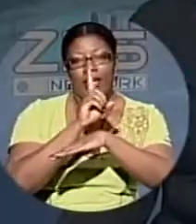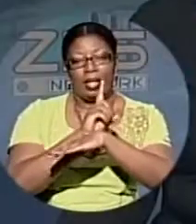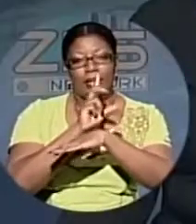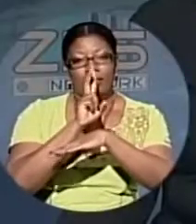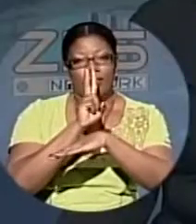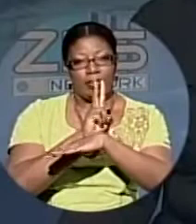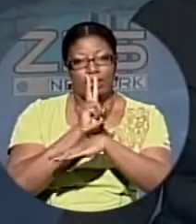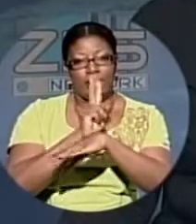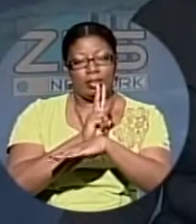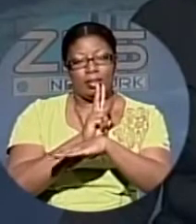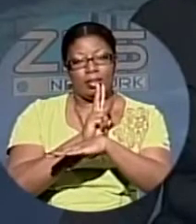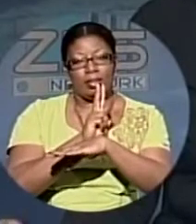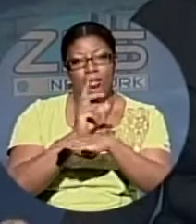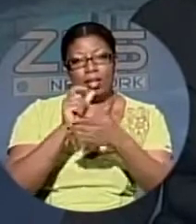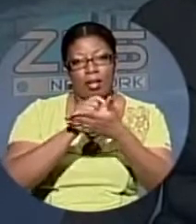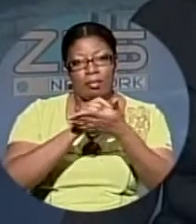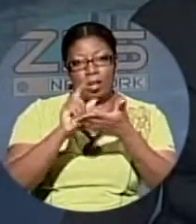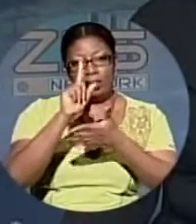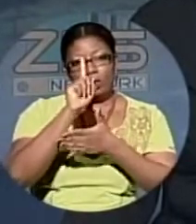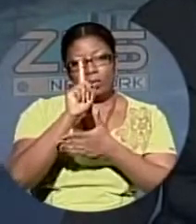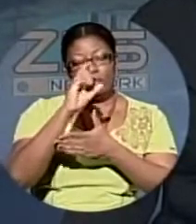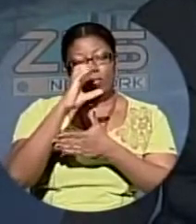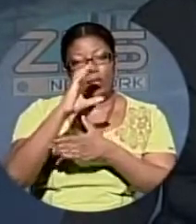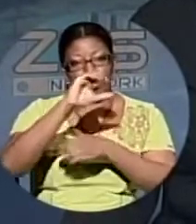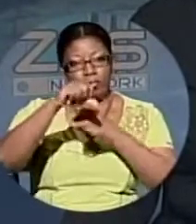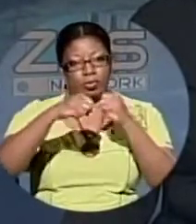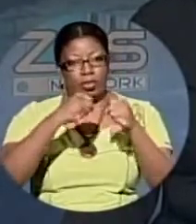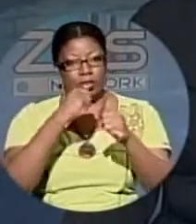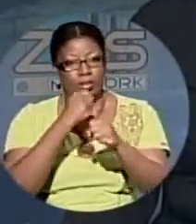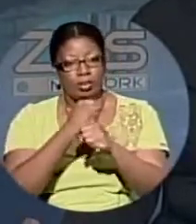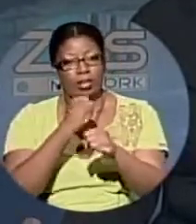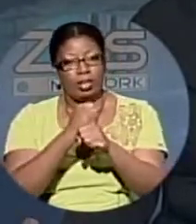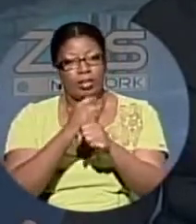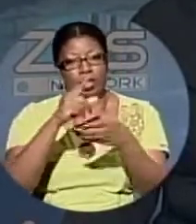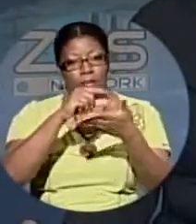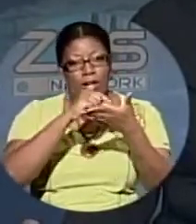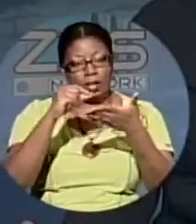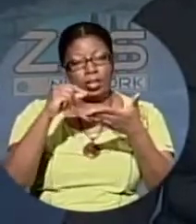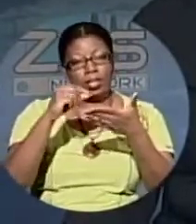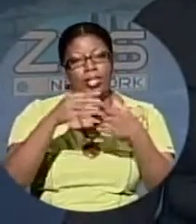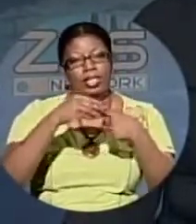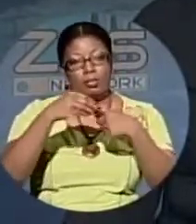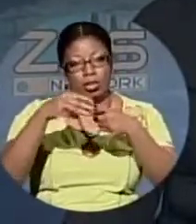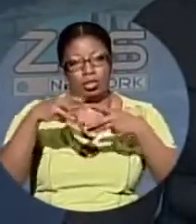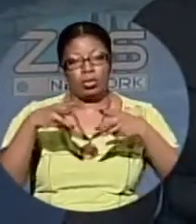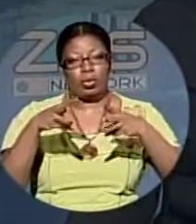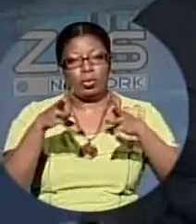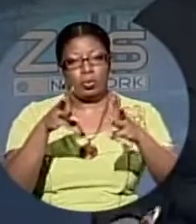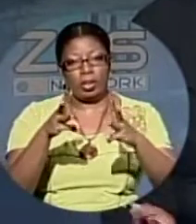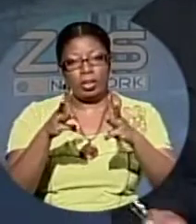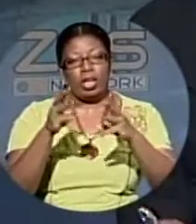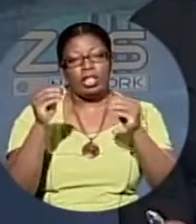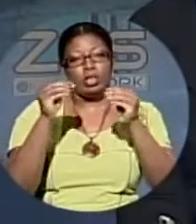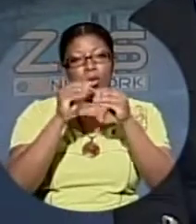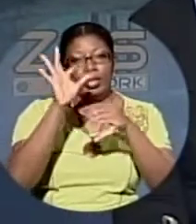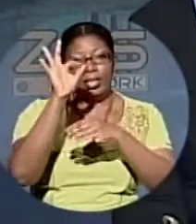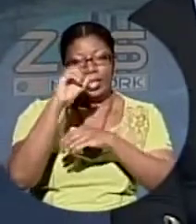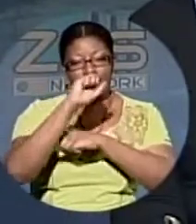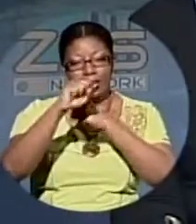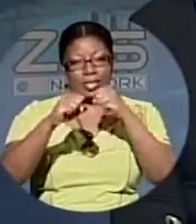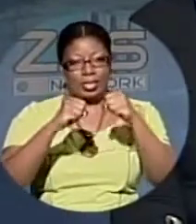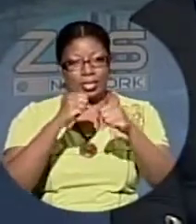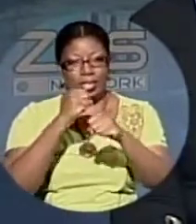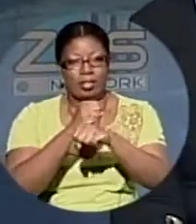religious denomination in the country. The organization will be marking the occasion in a very special way. You see, for more than 90 years, the